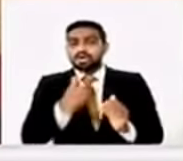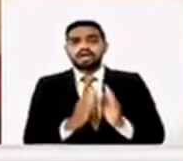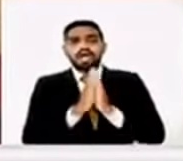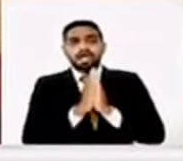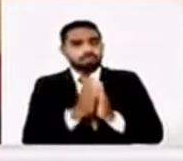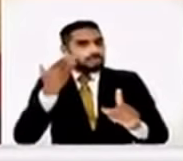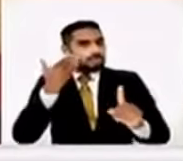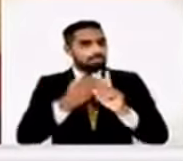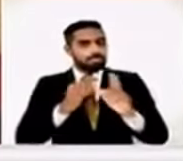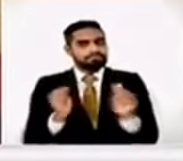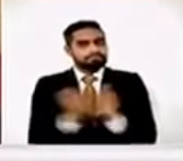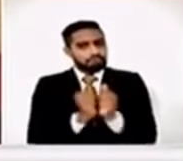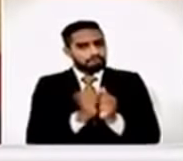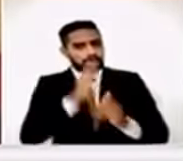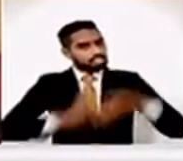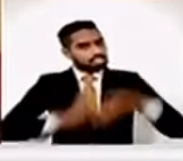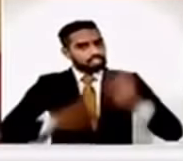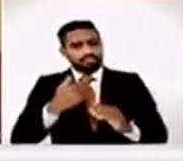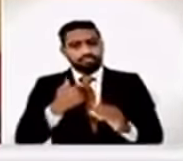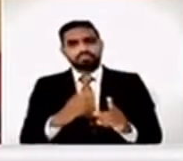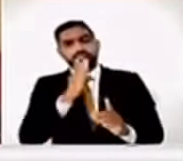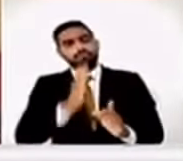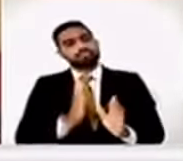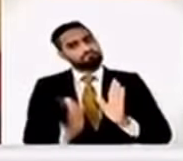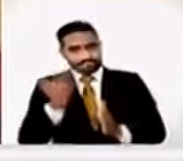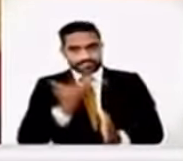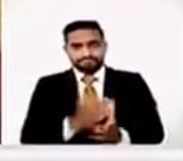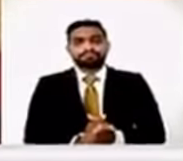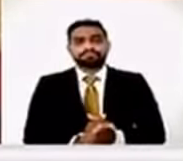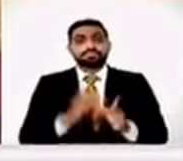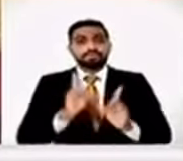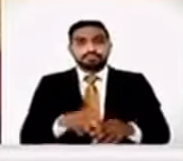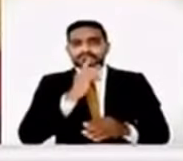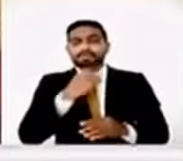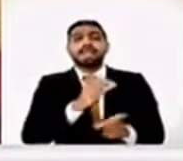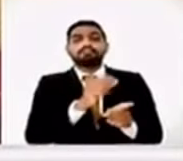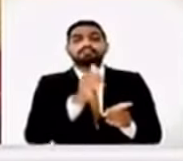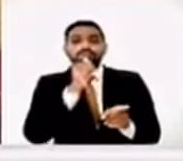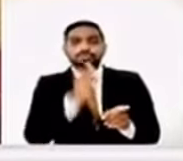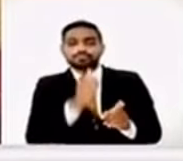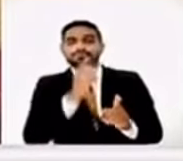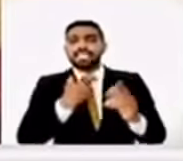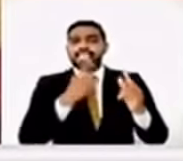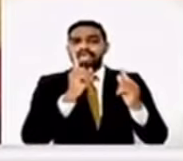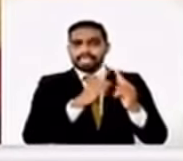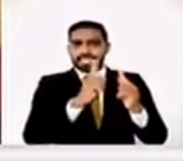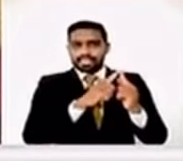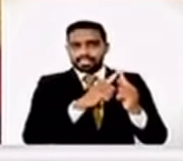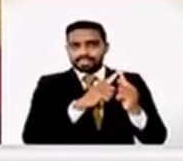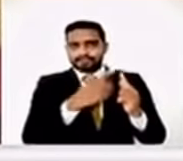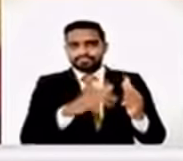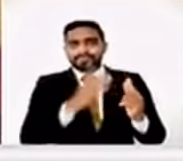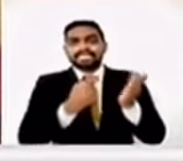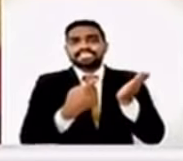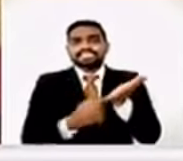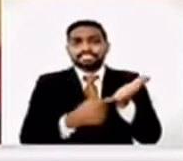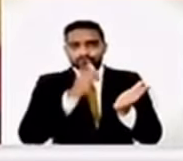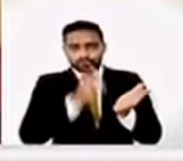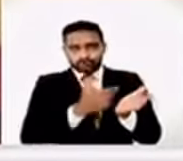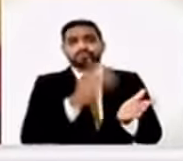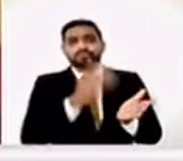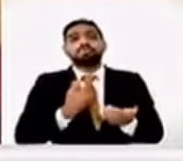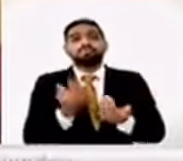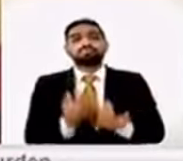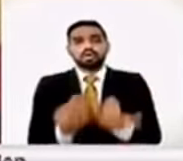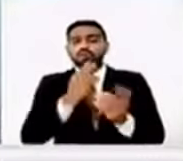learned Sangha generation. Ekanayaka Mudiyanse Lage Tikiri Bandara was born on the 30th of November